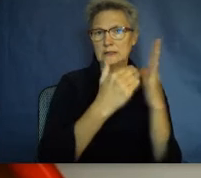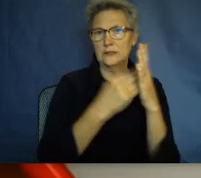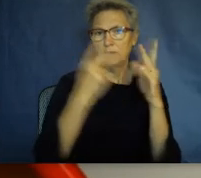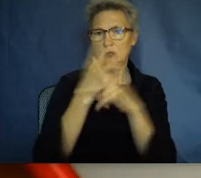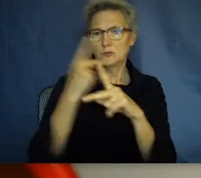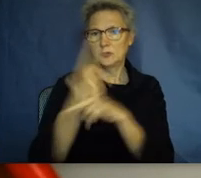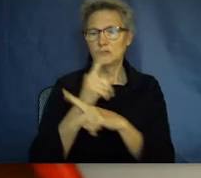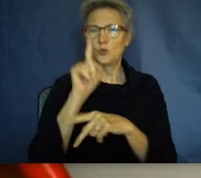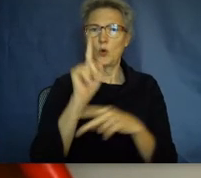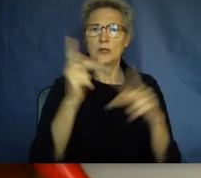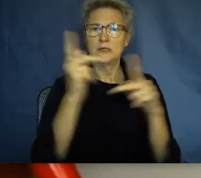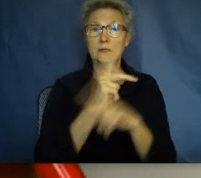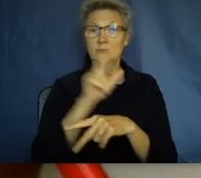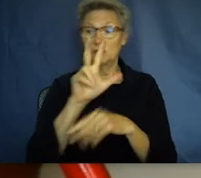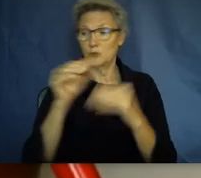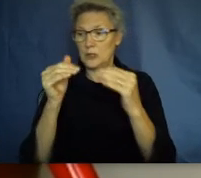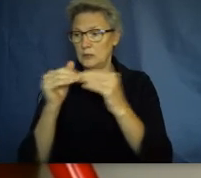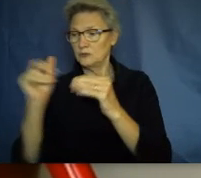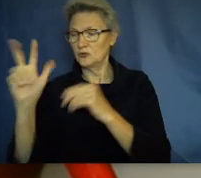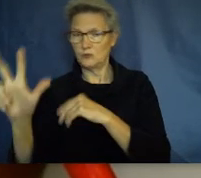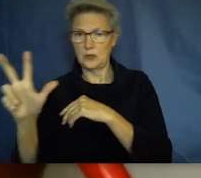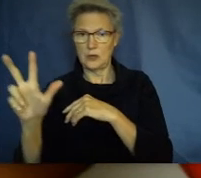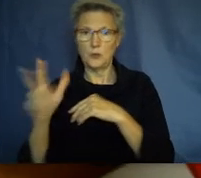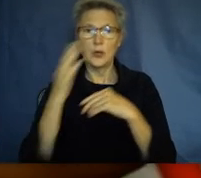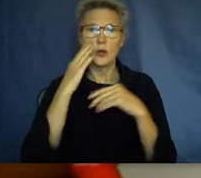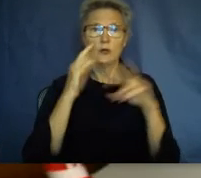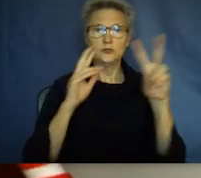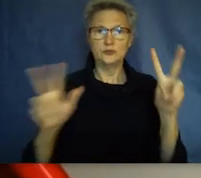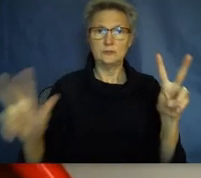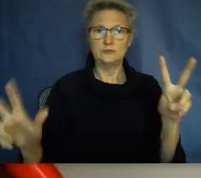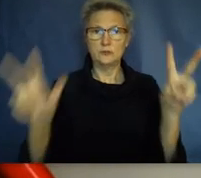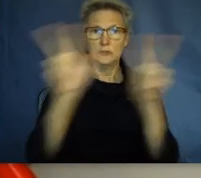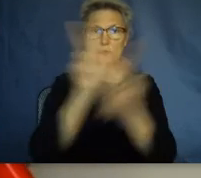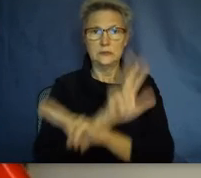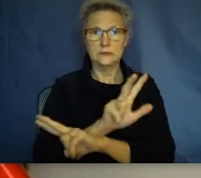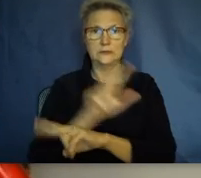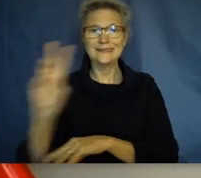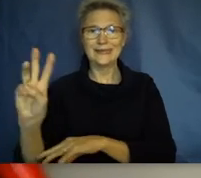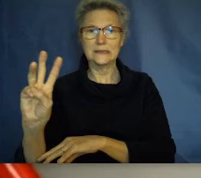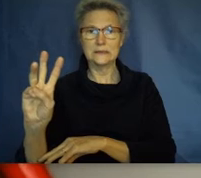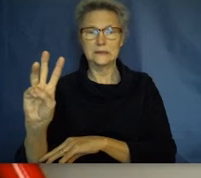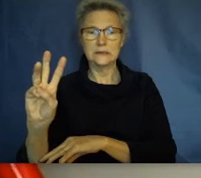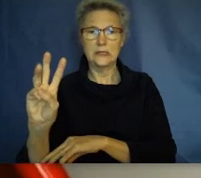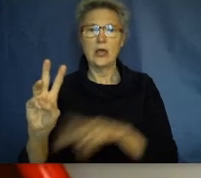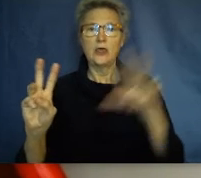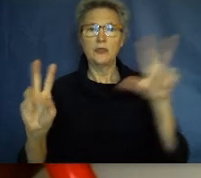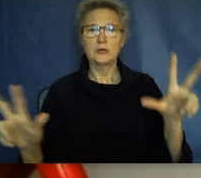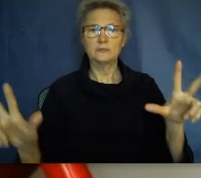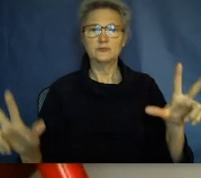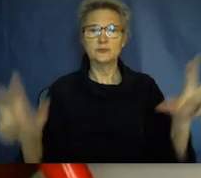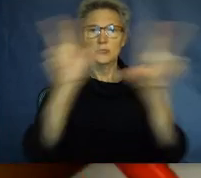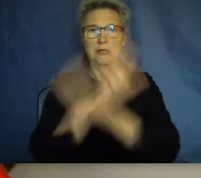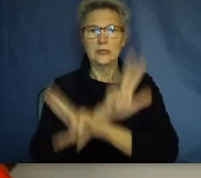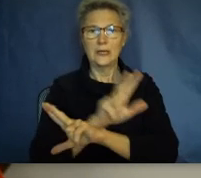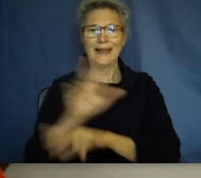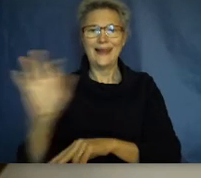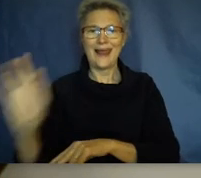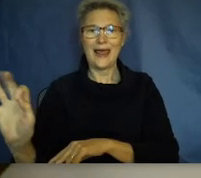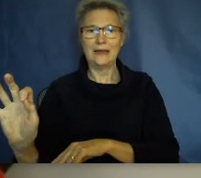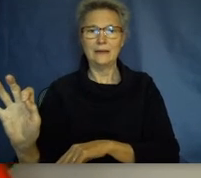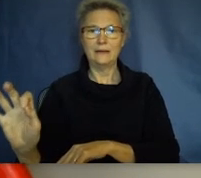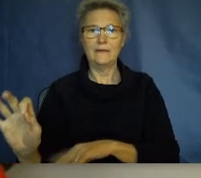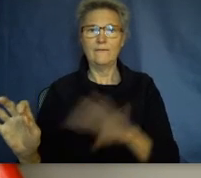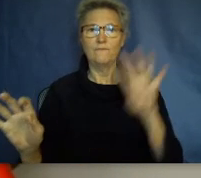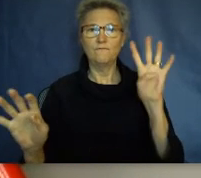3. The next multiple of 3, we know 2 times 3 would be 6. 3 times 3 is